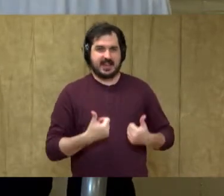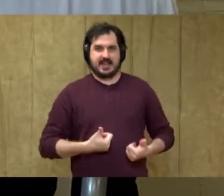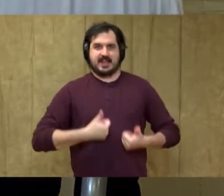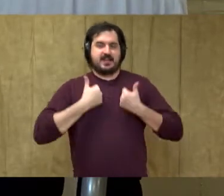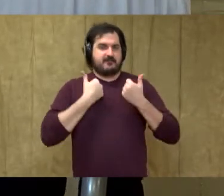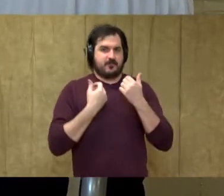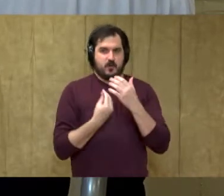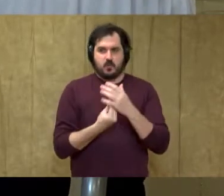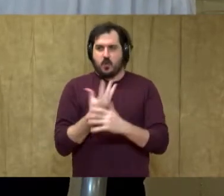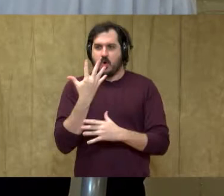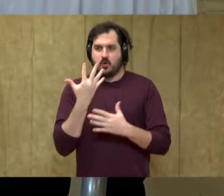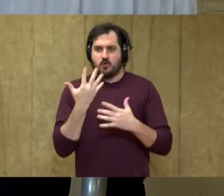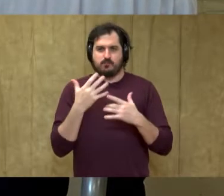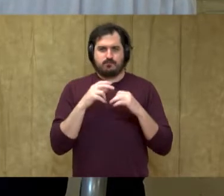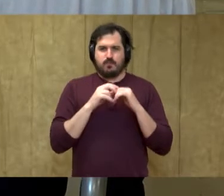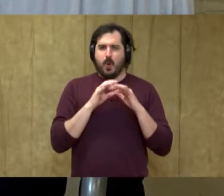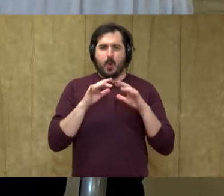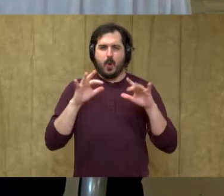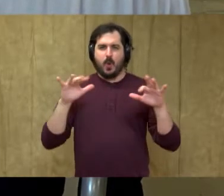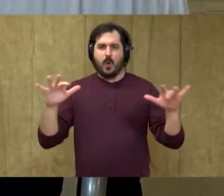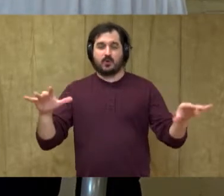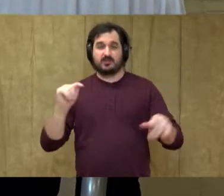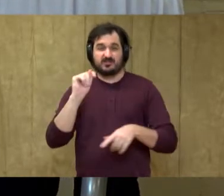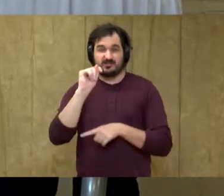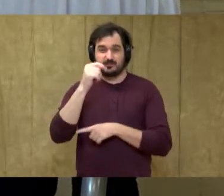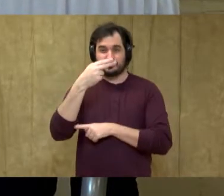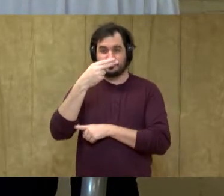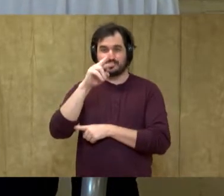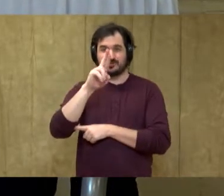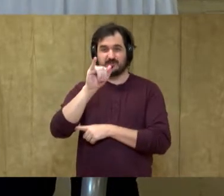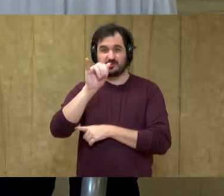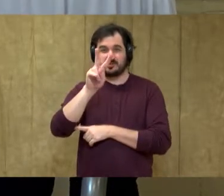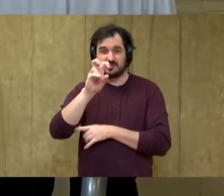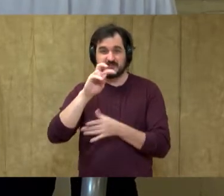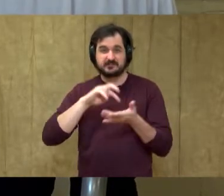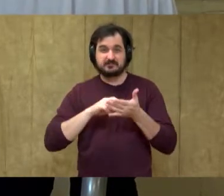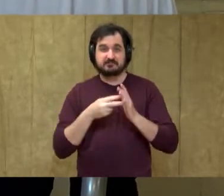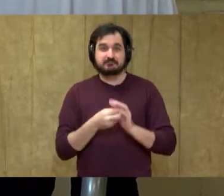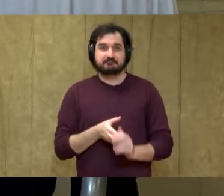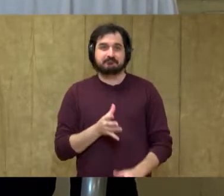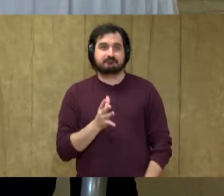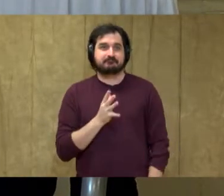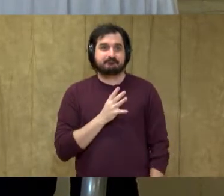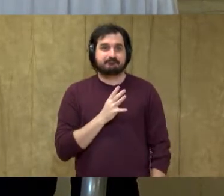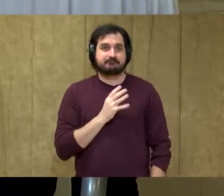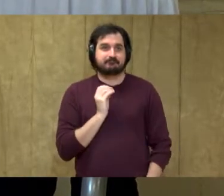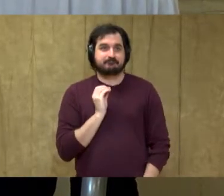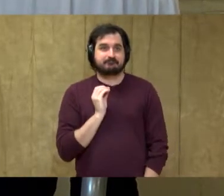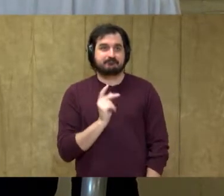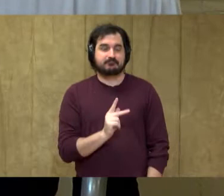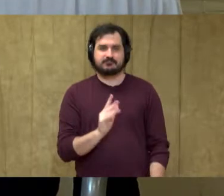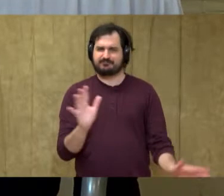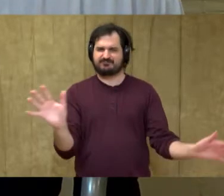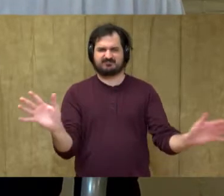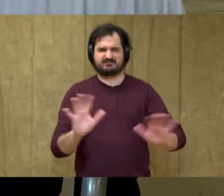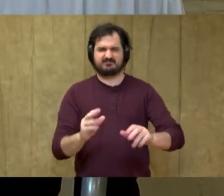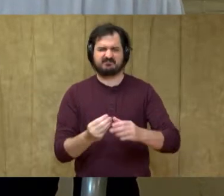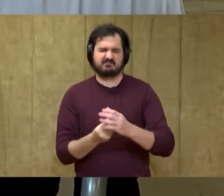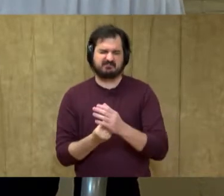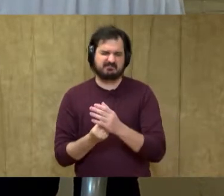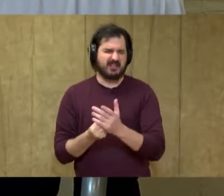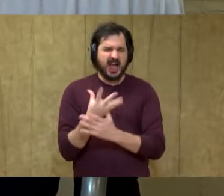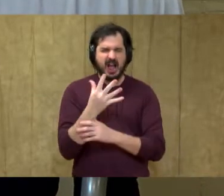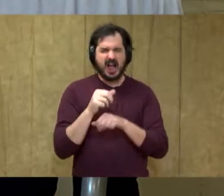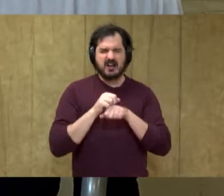thrives, that means it doesn't just do okay. That means it grows and does in abundance. So